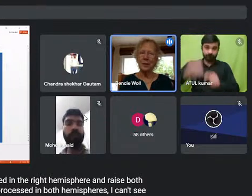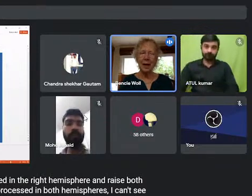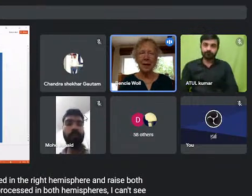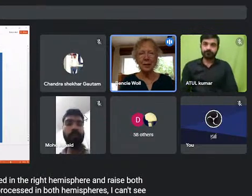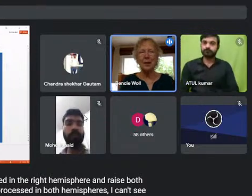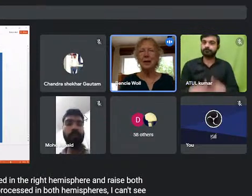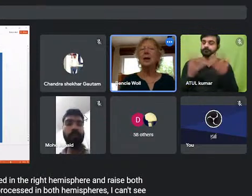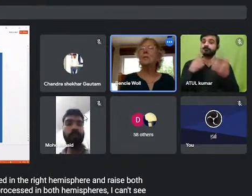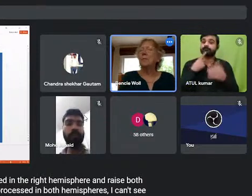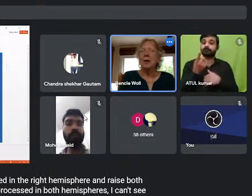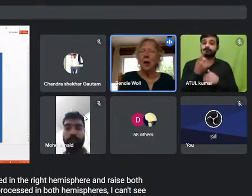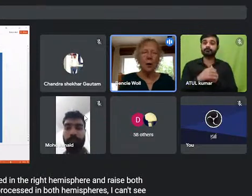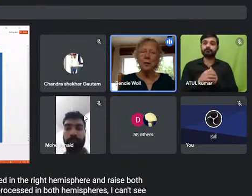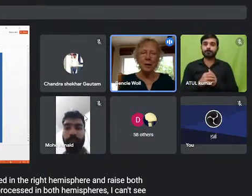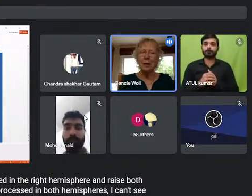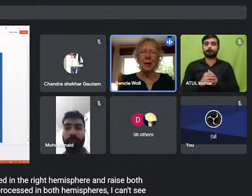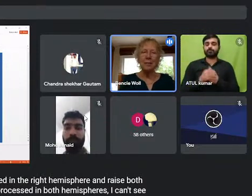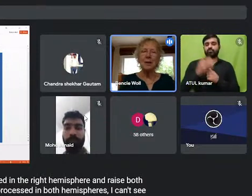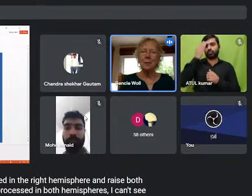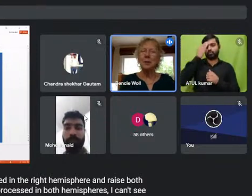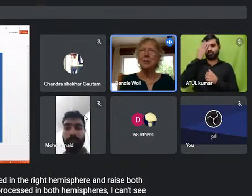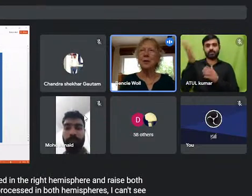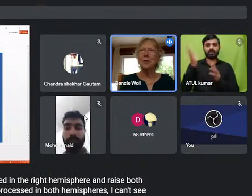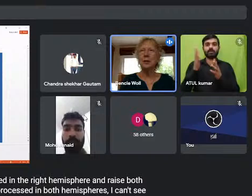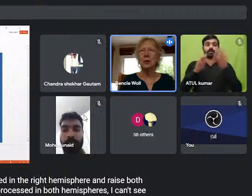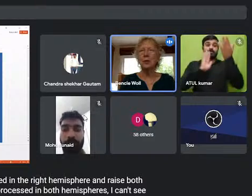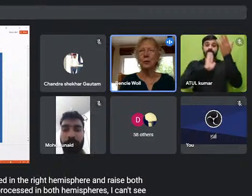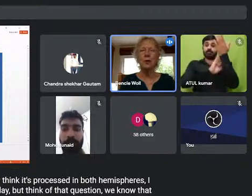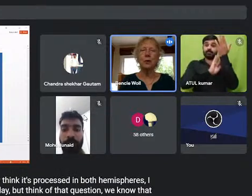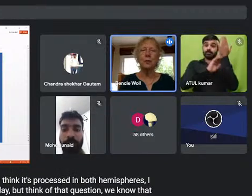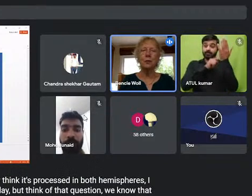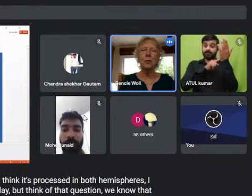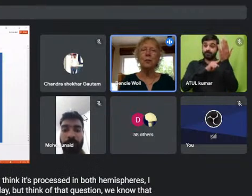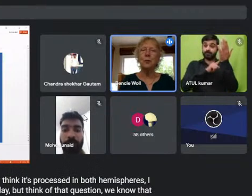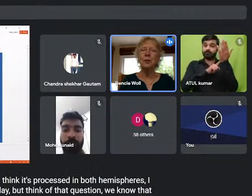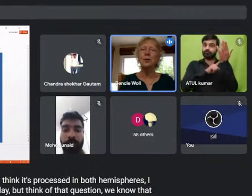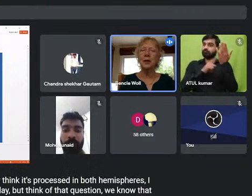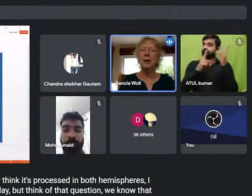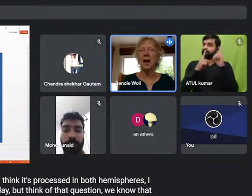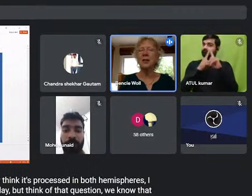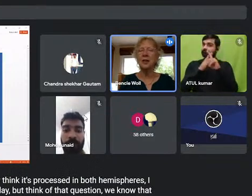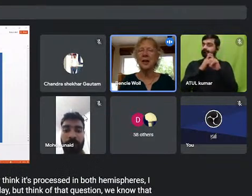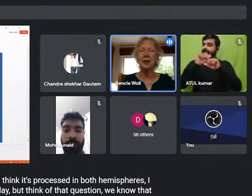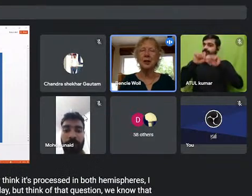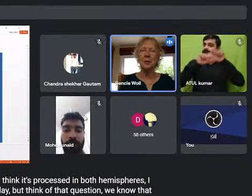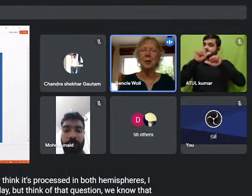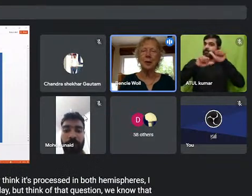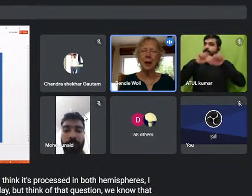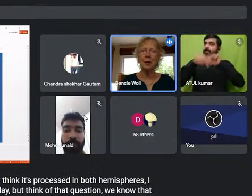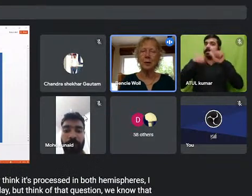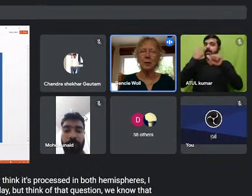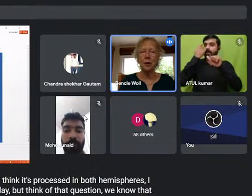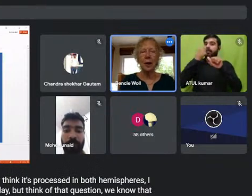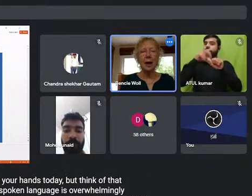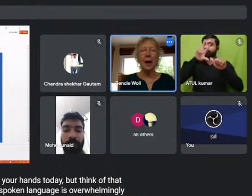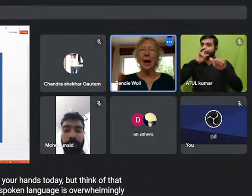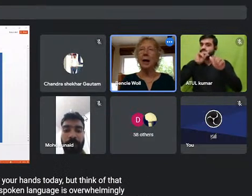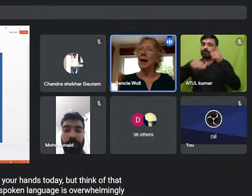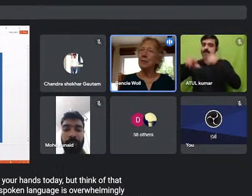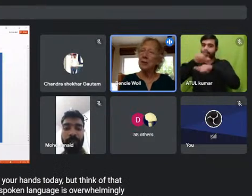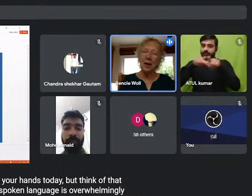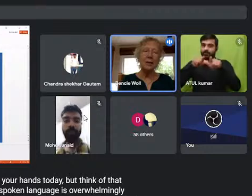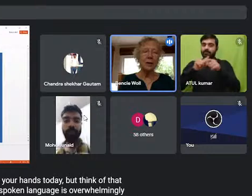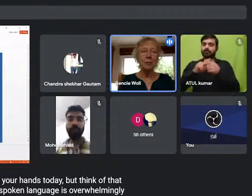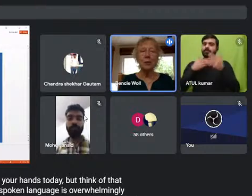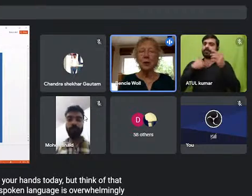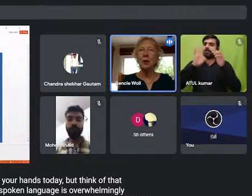So as I've said, we know that the left hemisphere is crucial for producing and understanding spoken language. And